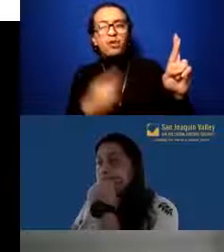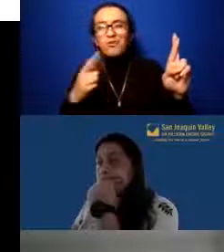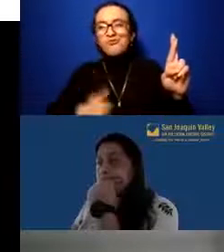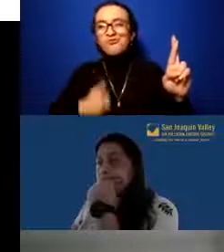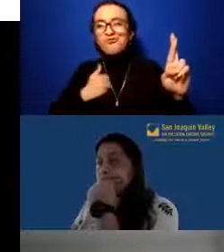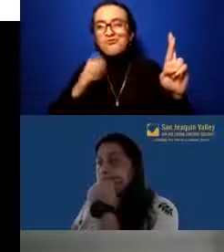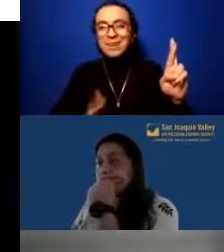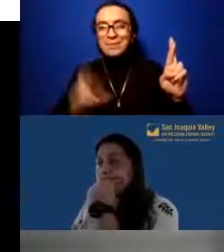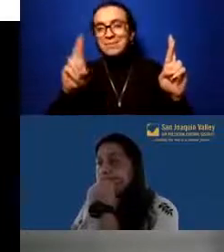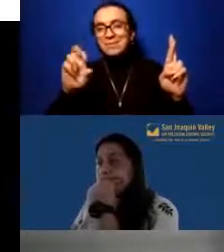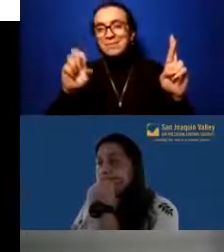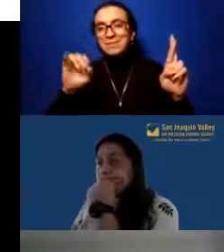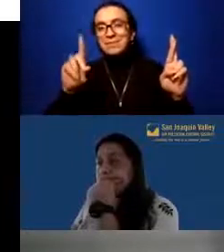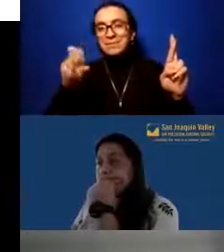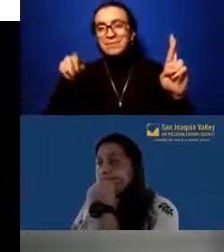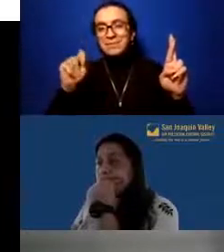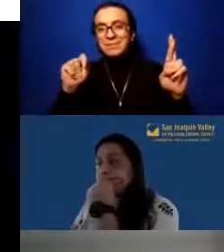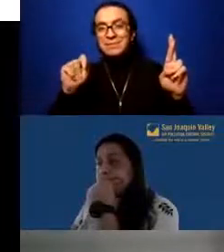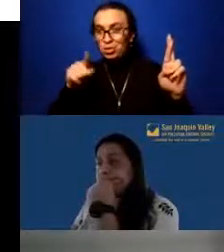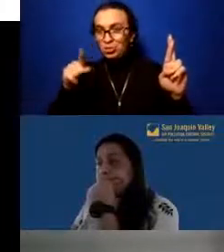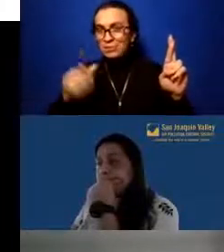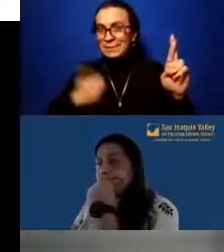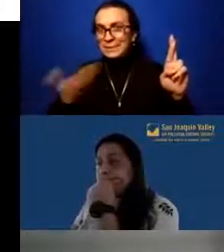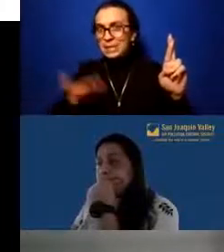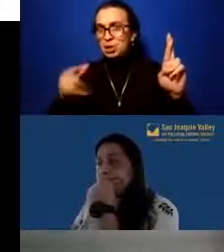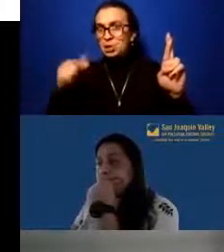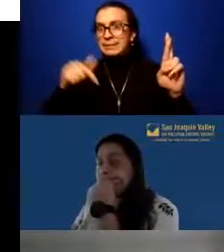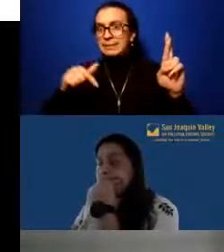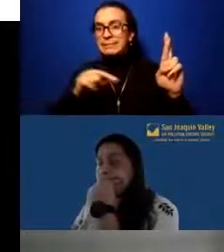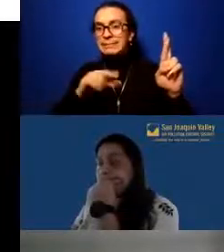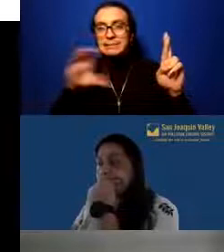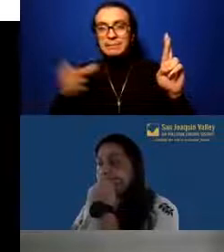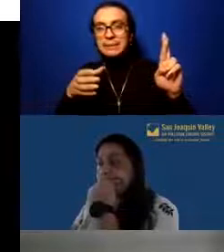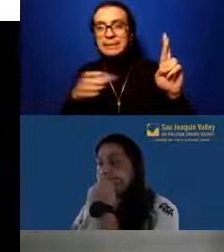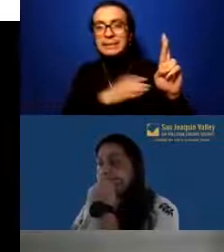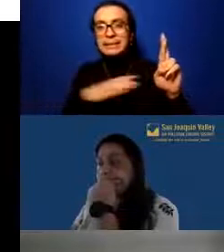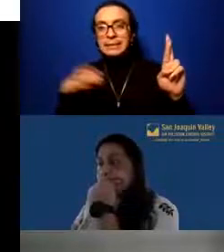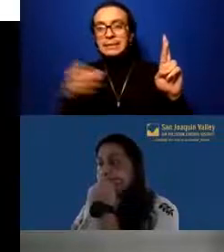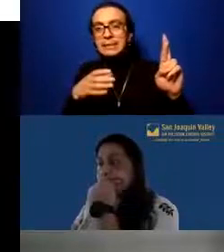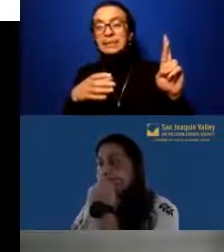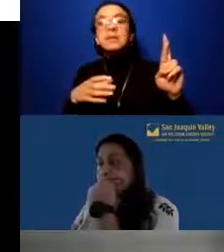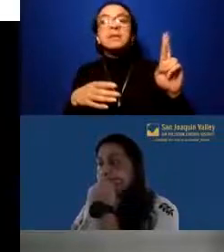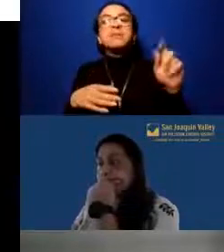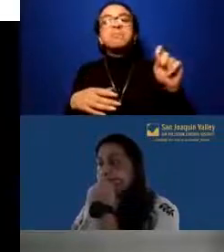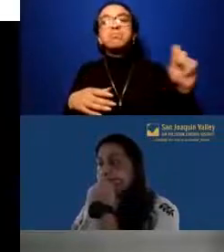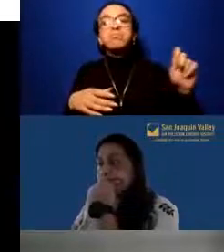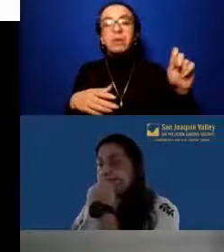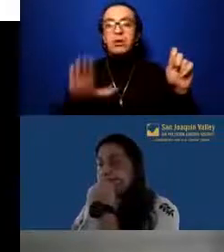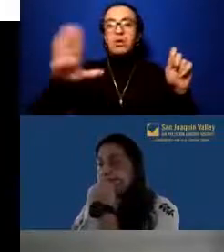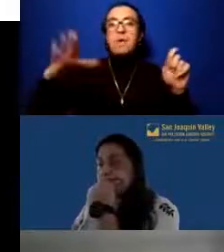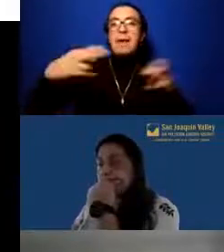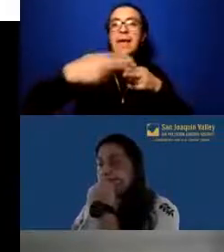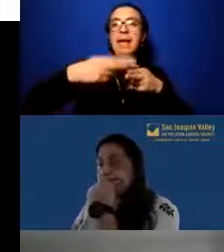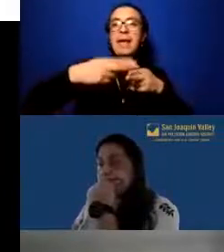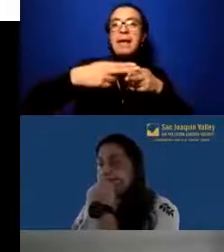this means that you are a resident of this committee. And then you're going to put your name. If this is your name, then you're going to leave it